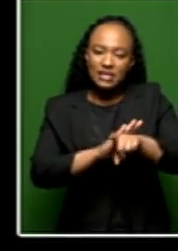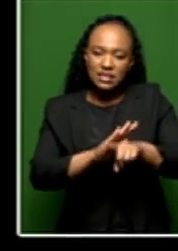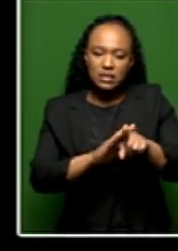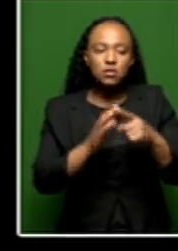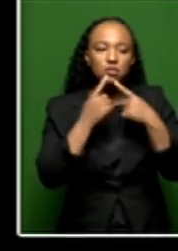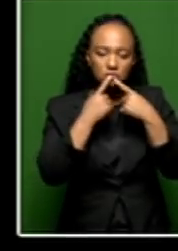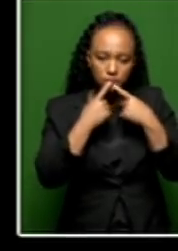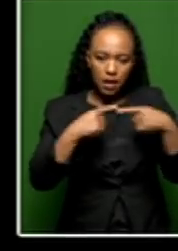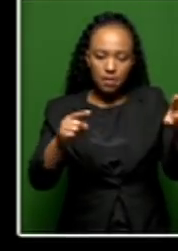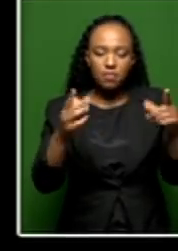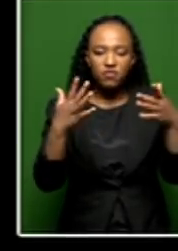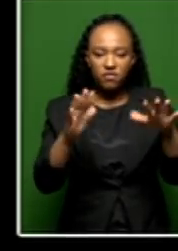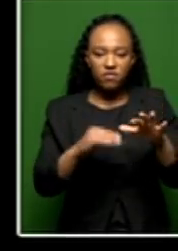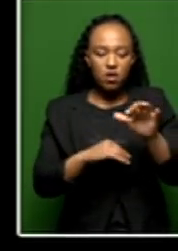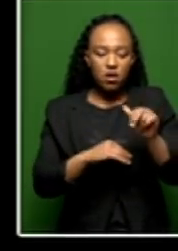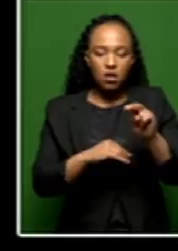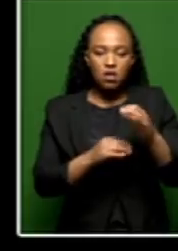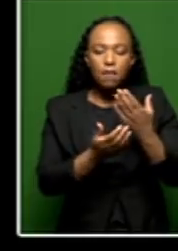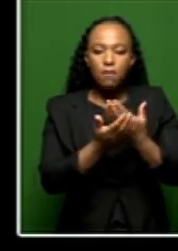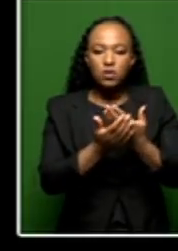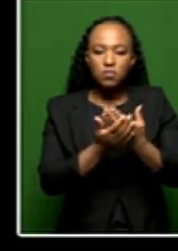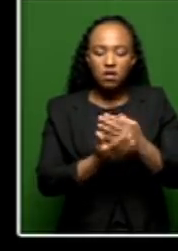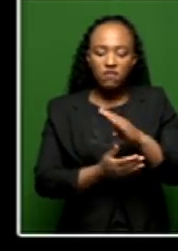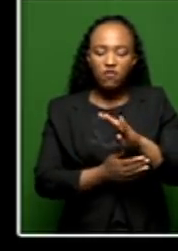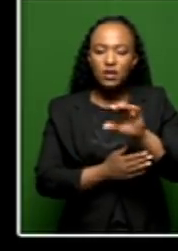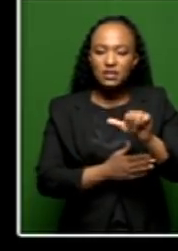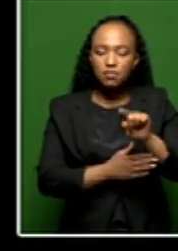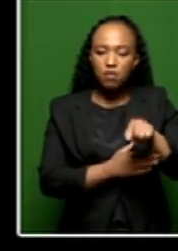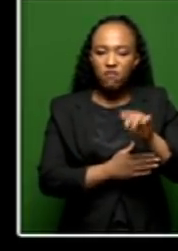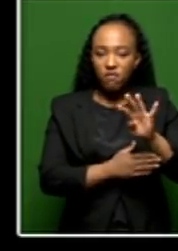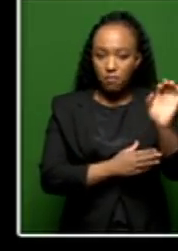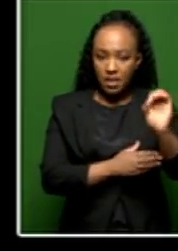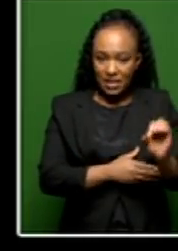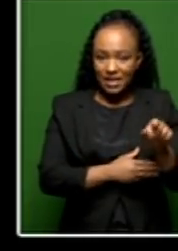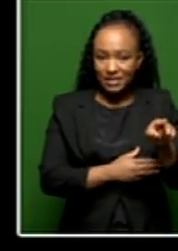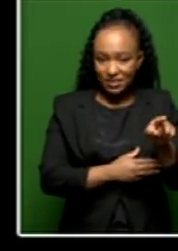that ANC will end up with 46.4% of the,